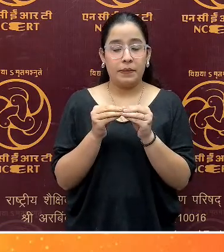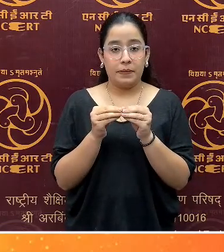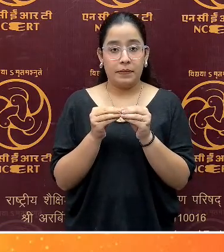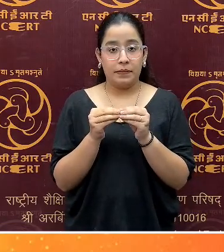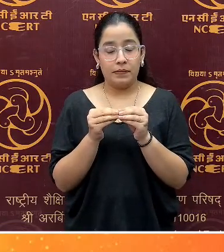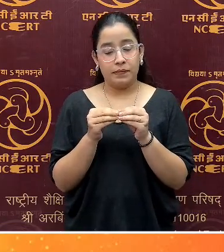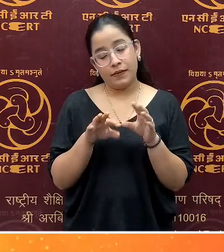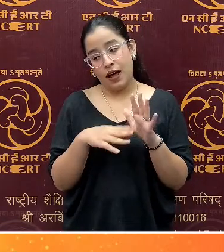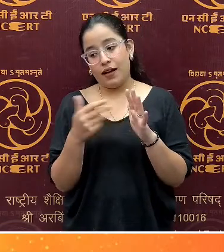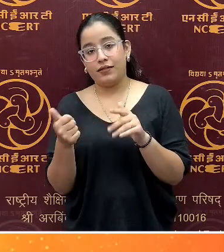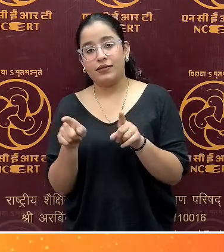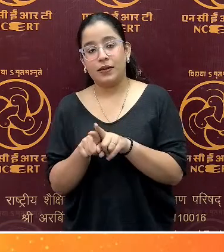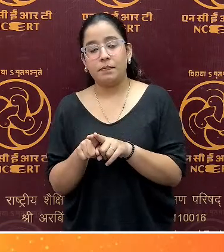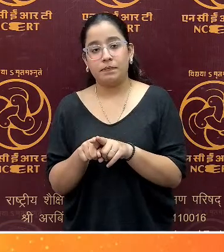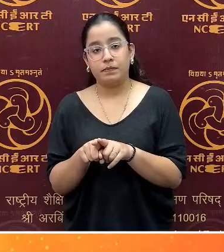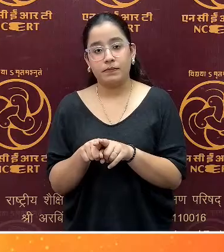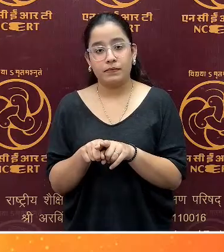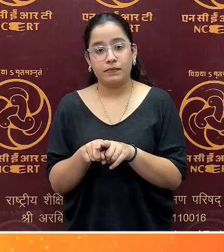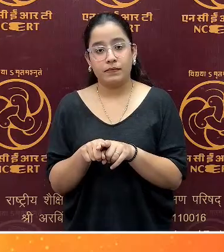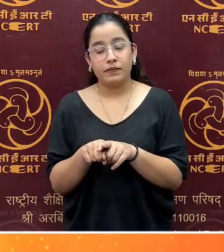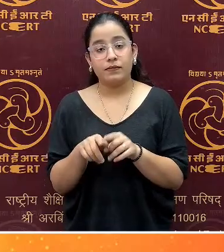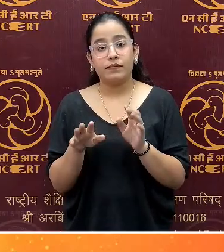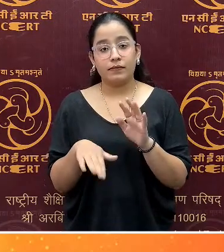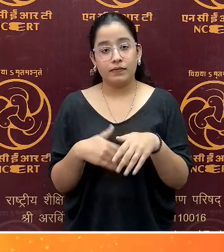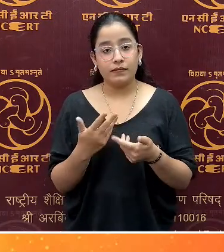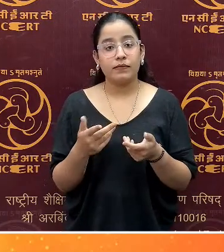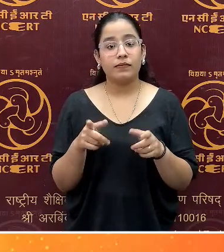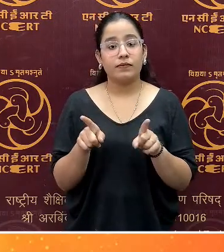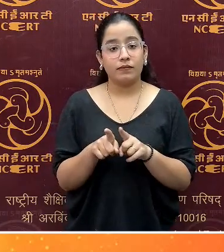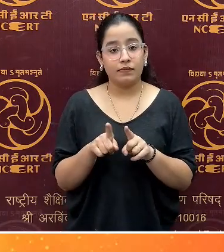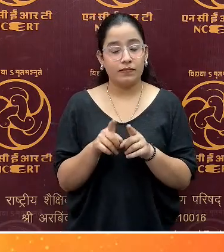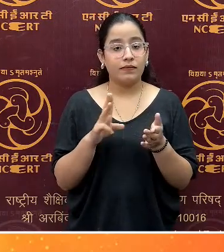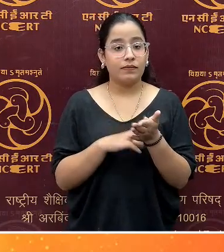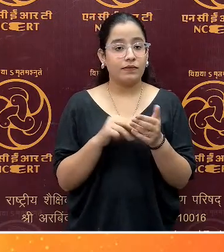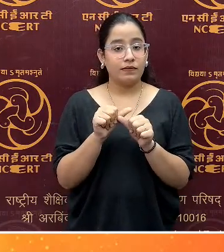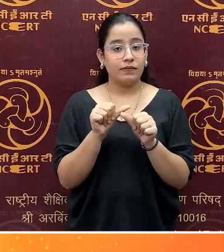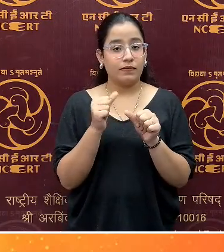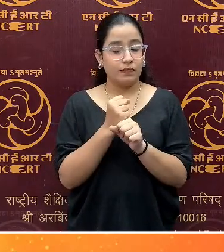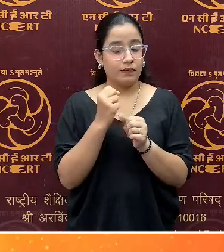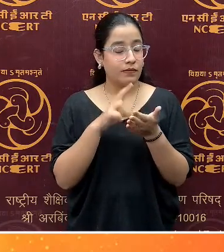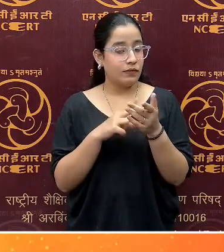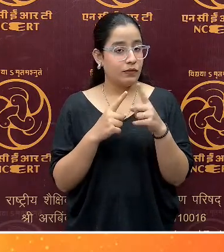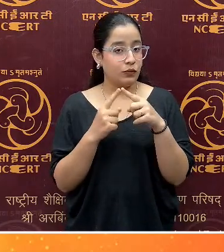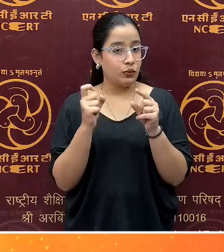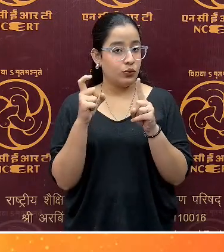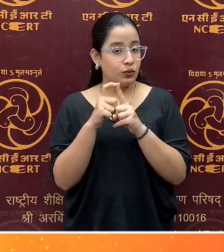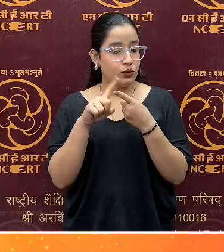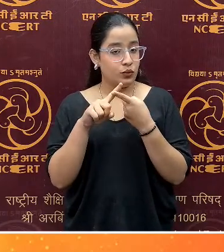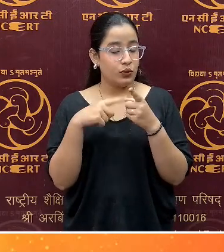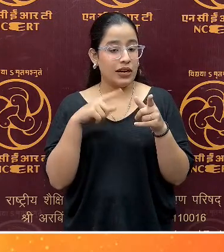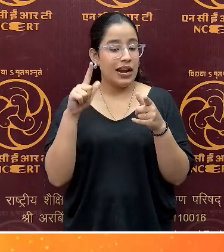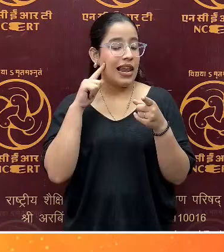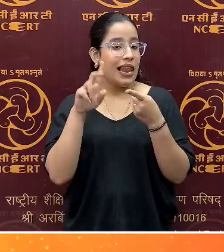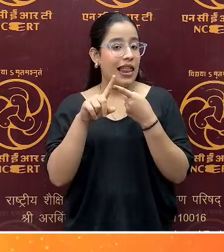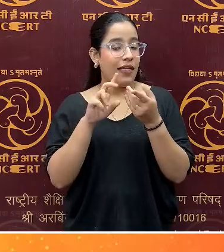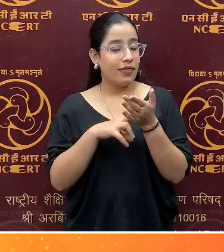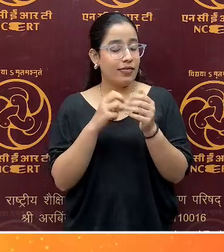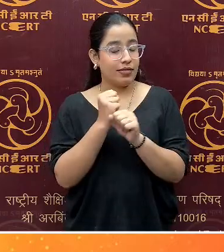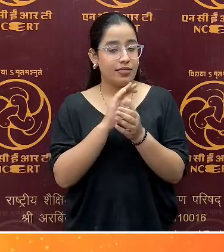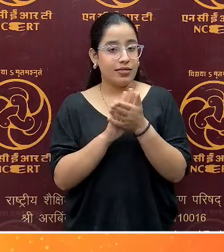the other vector. And since its magnitude is given, we have the length of that vector B, which is